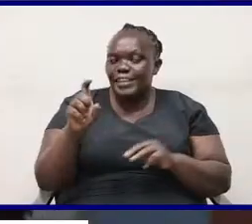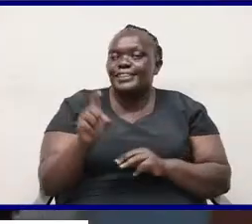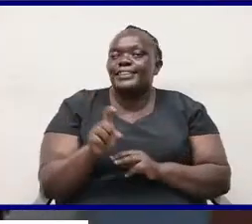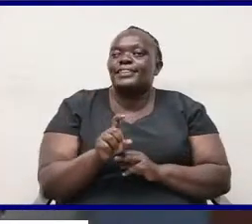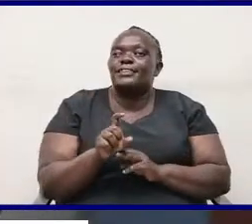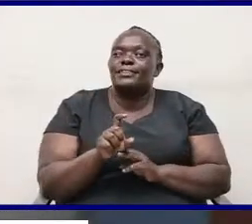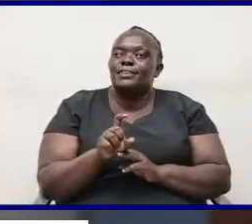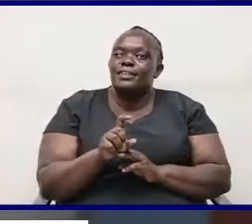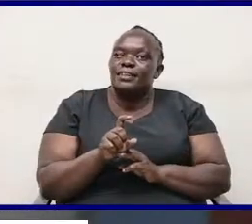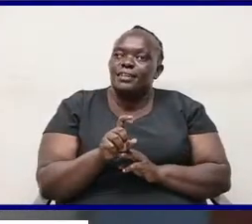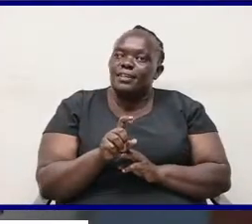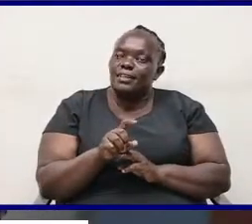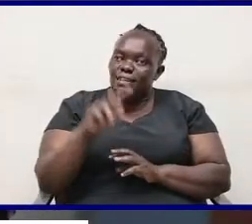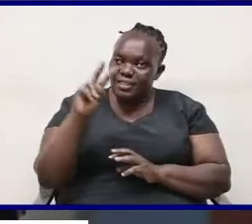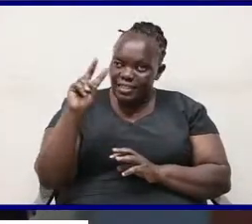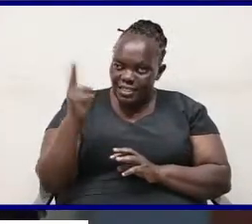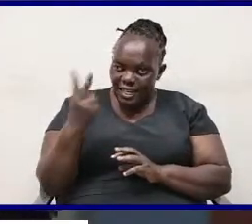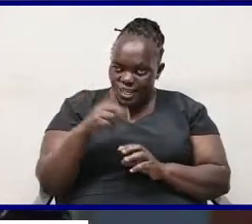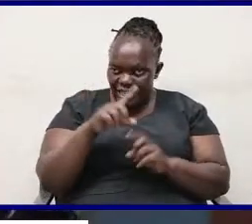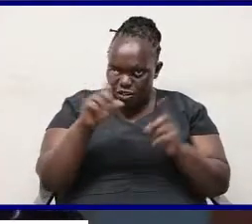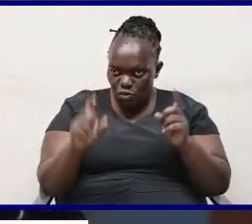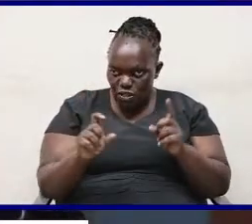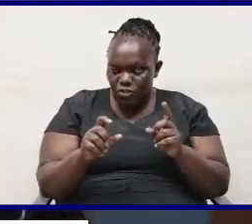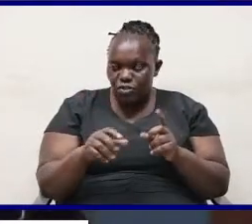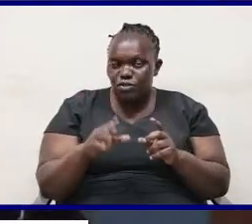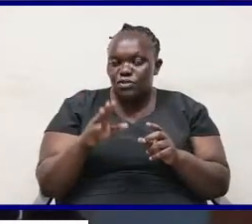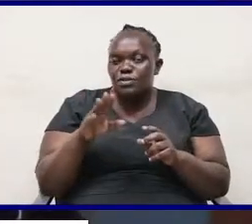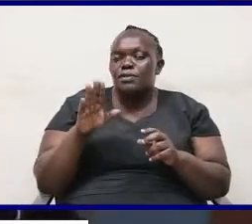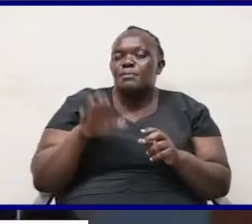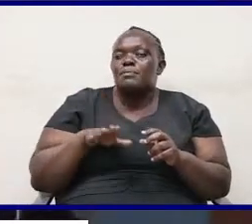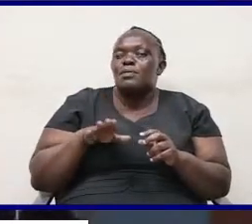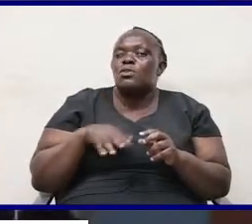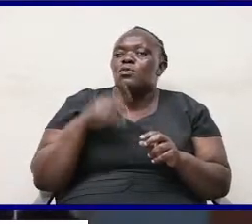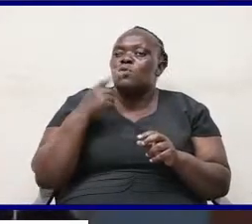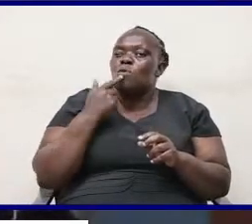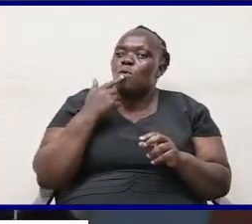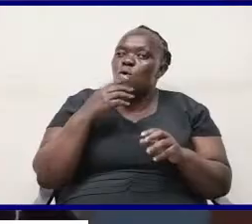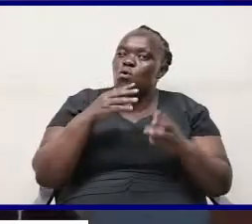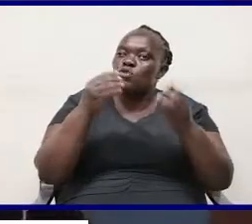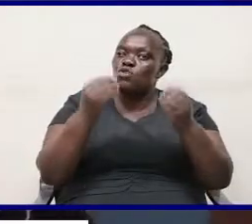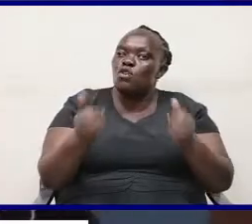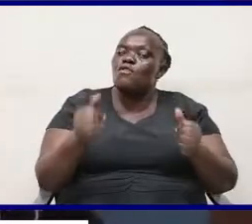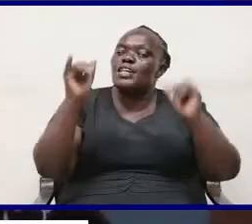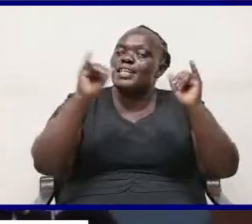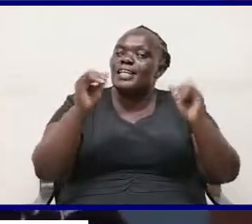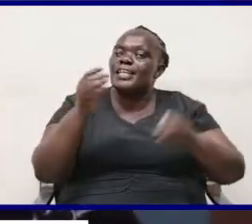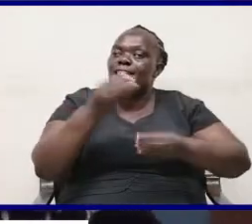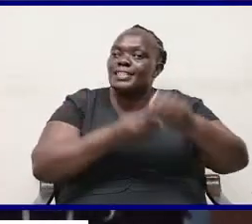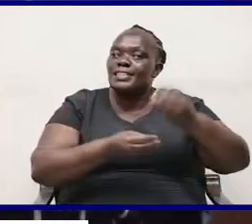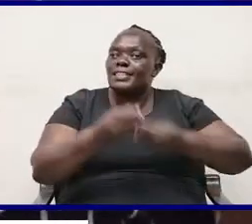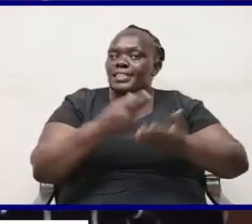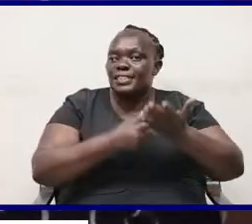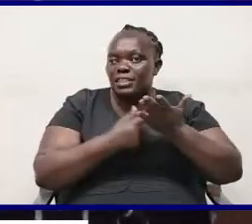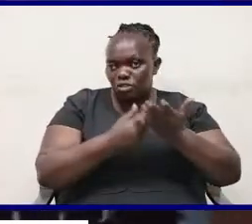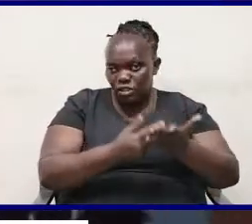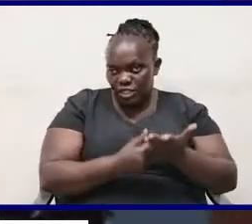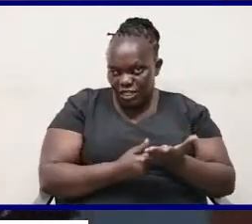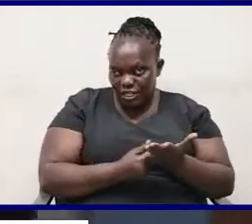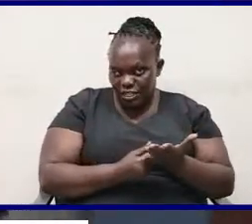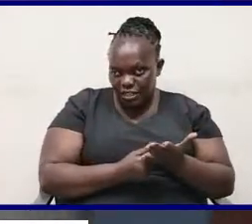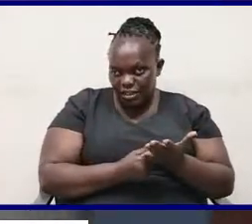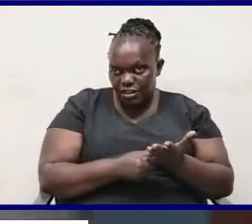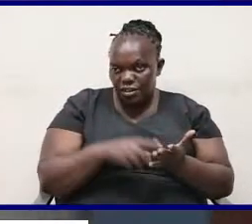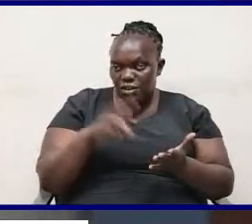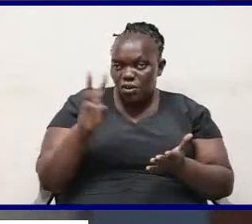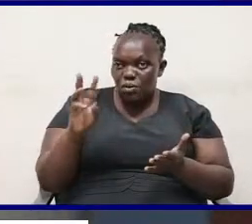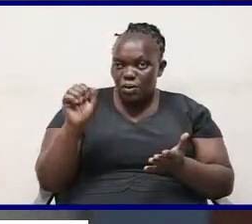X. The second question, Madam PS, who handles international trade negotiations? Ni